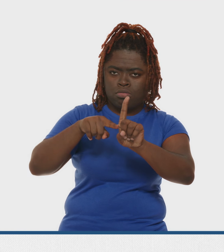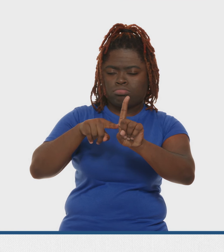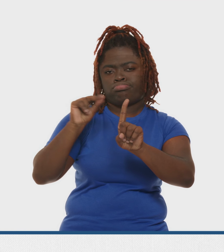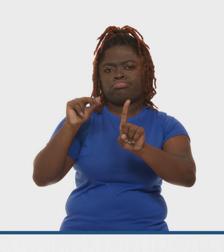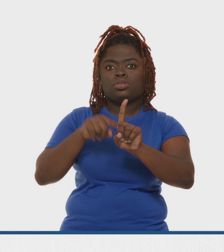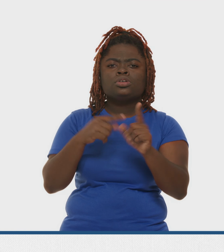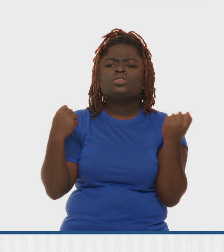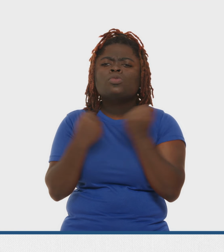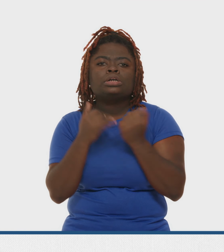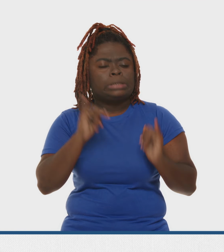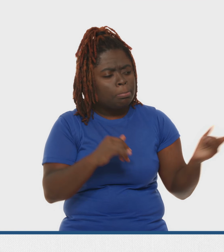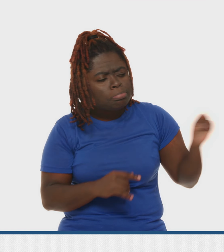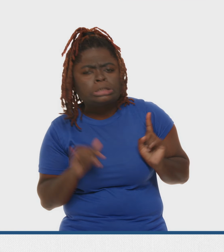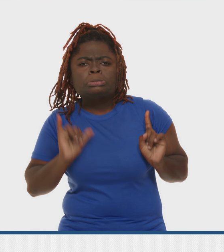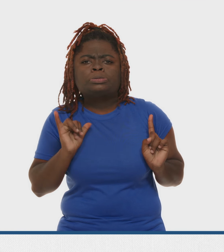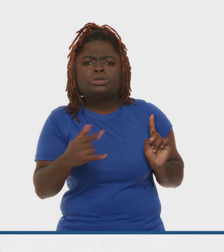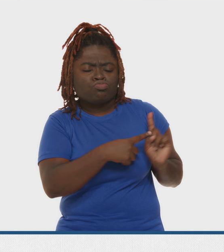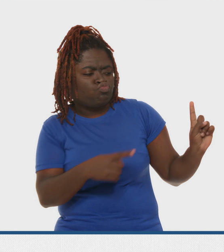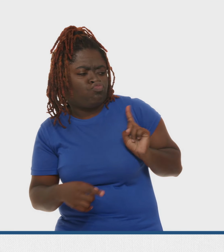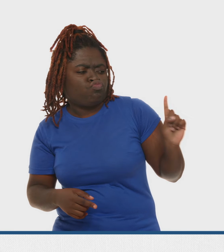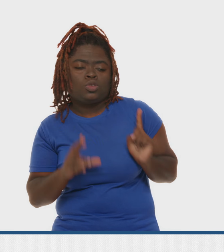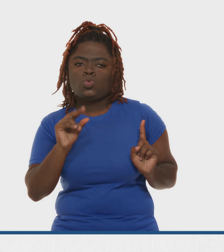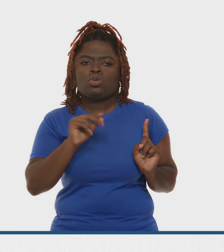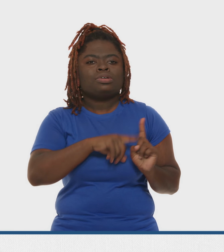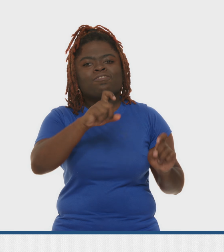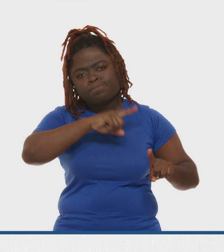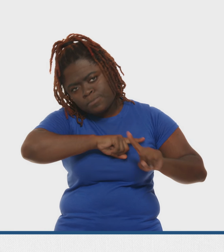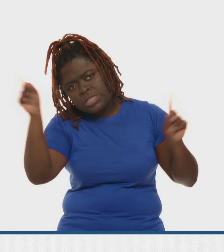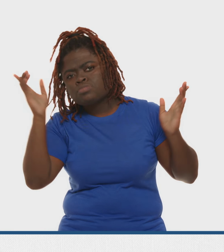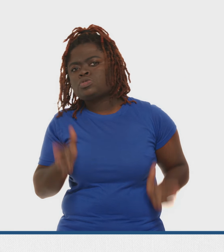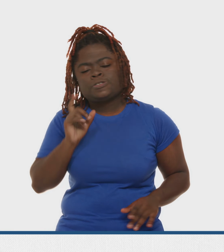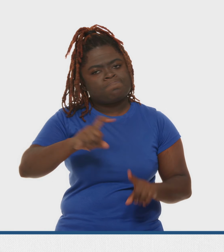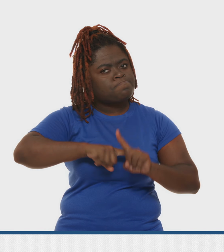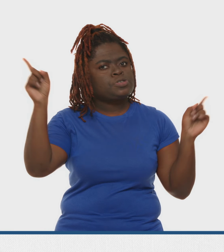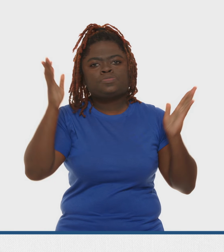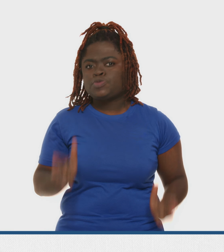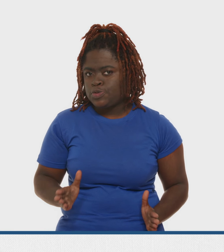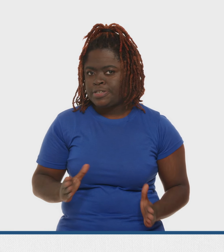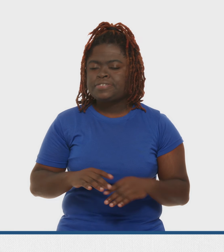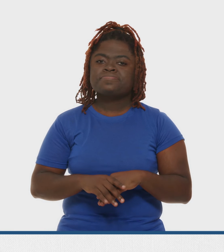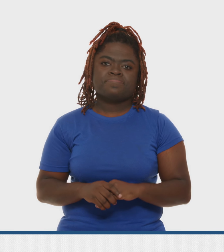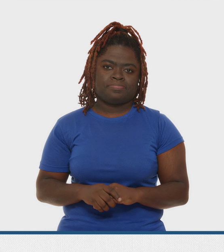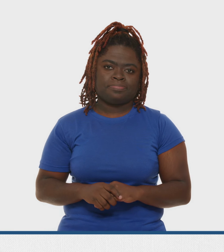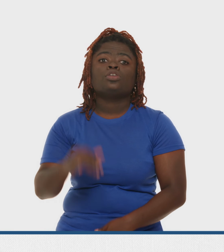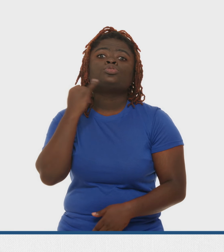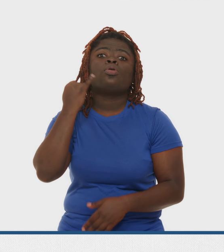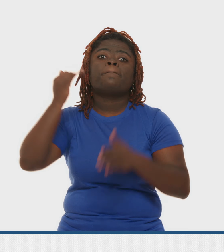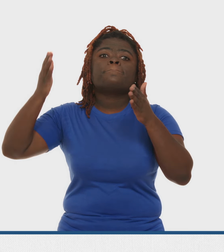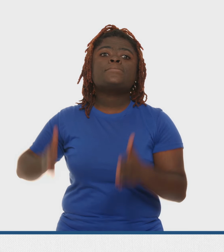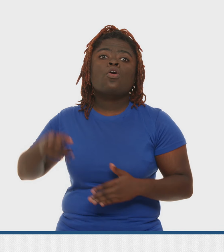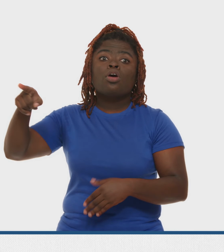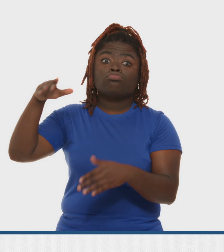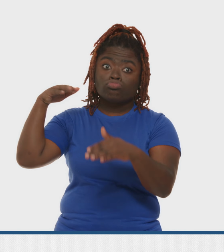to act as the assistant of more than one elector for the election. Voting with assistance from the presiding